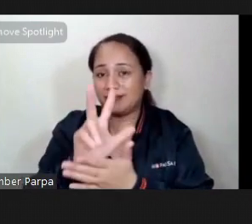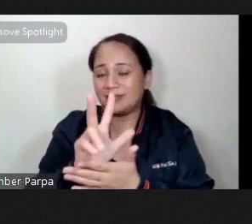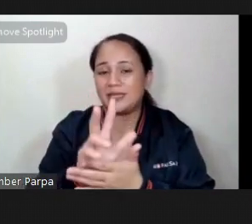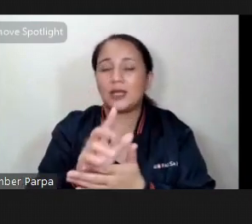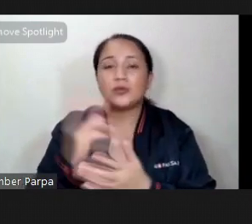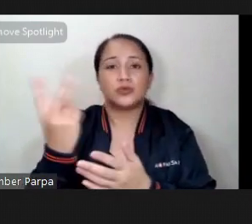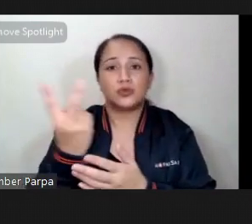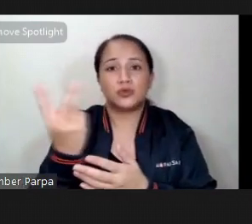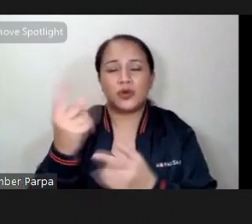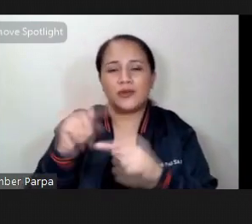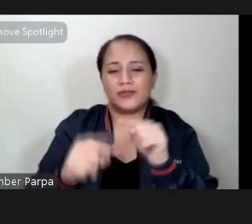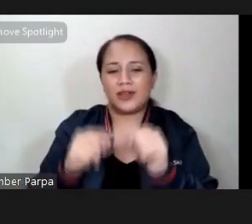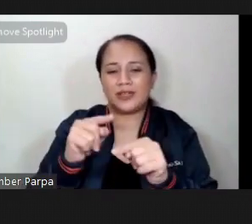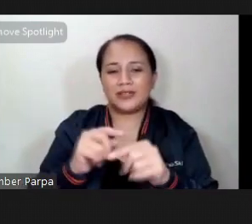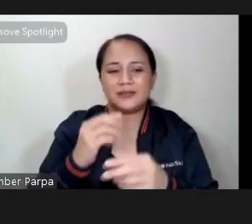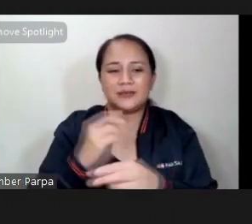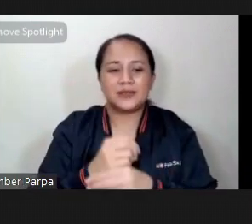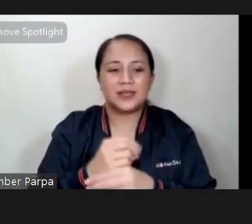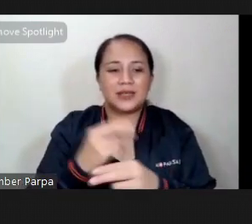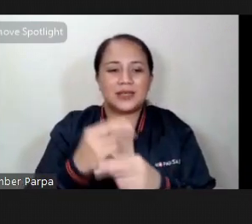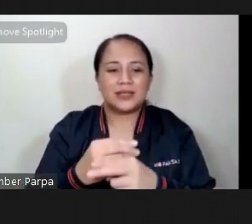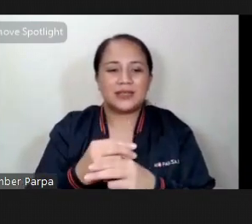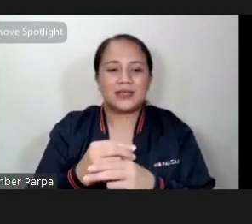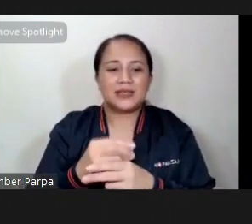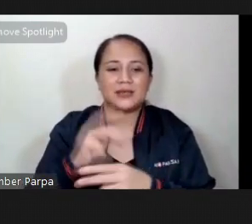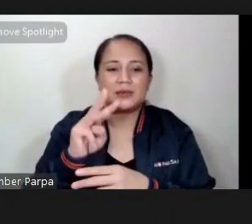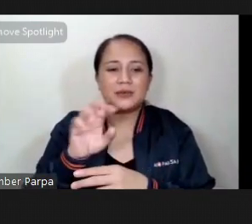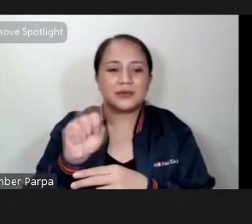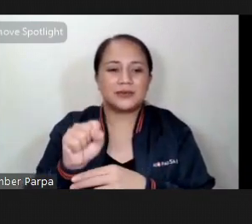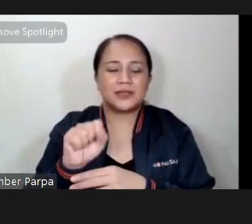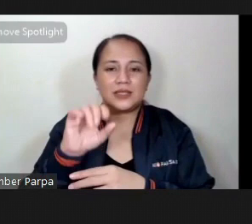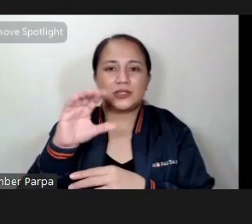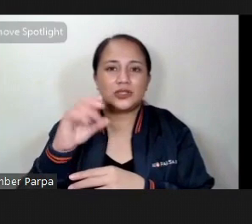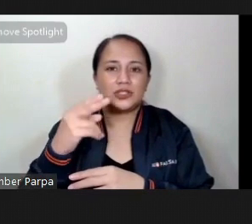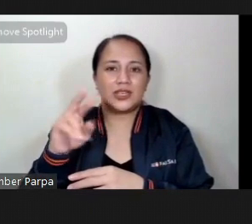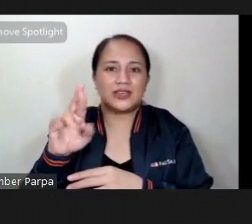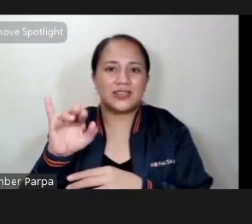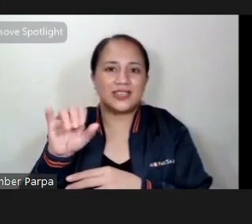friends. Let me call on Wens and Charisse.